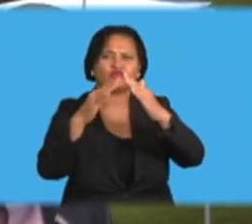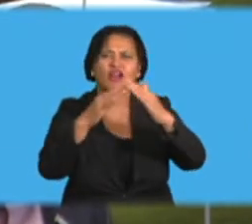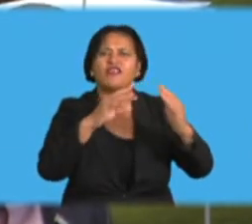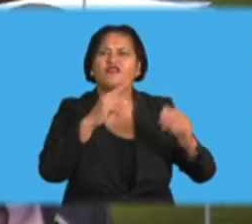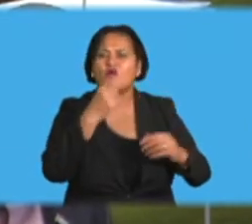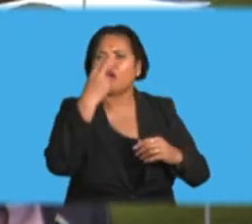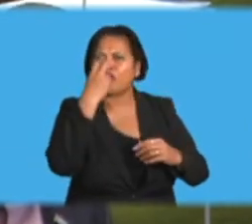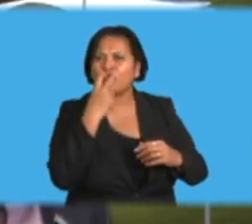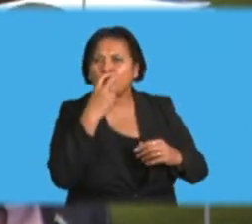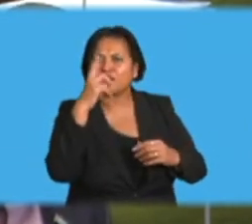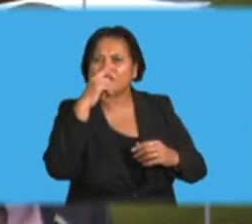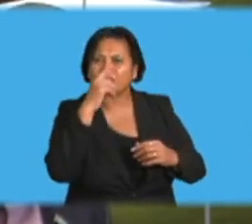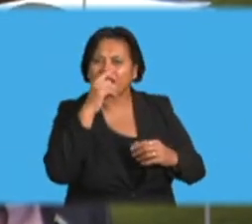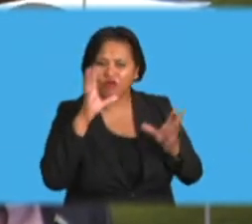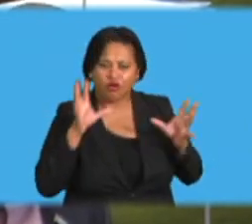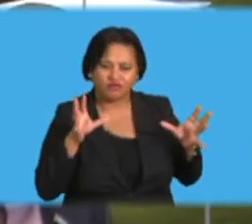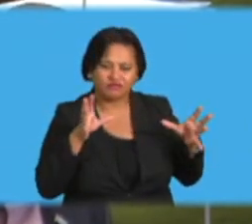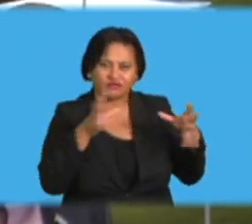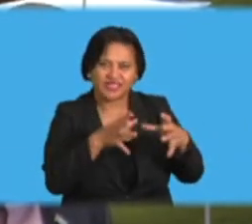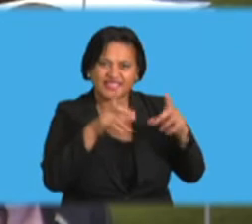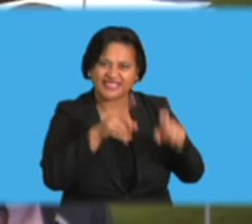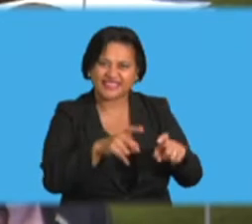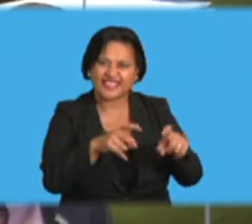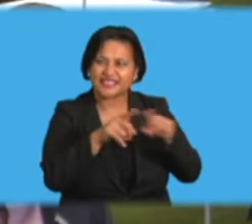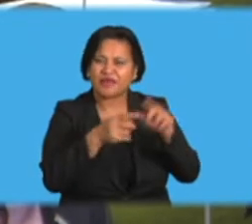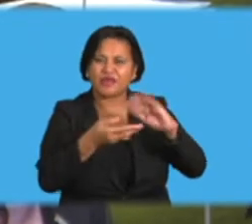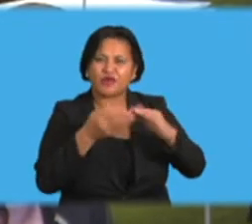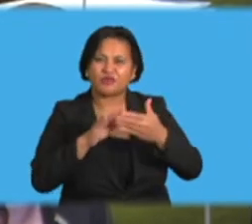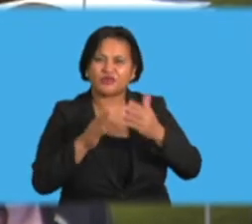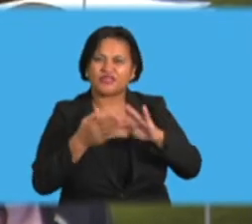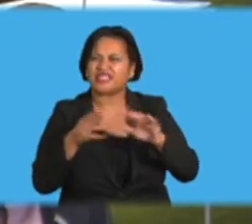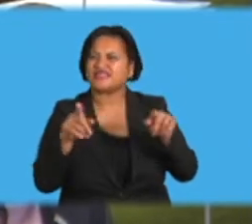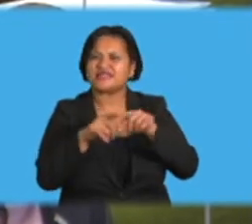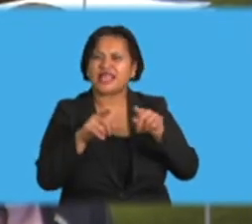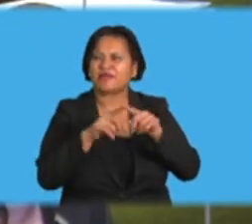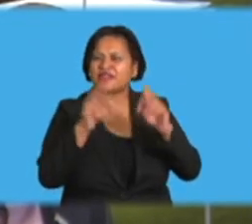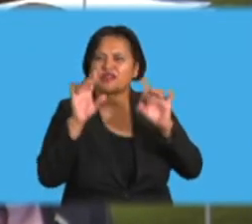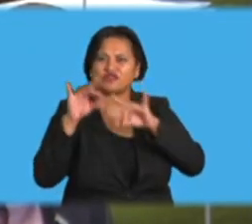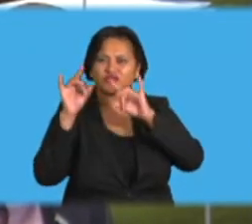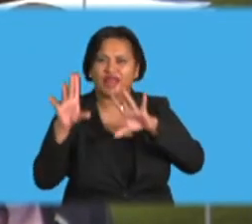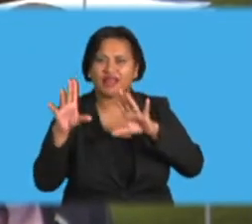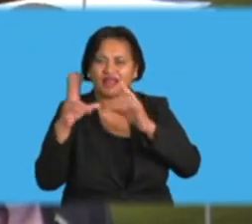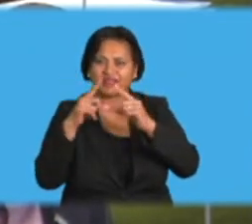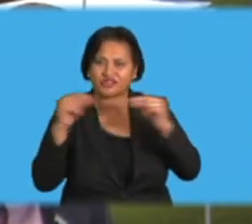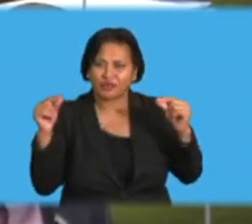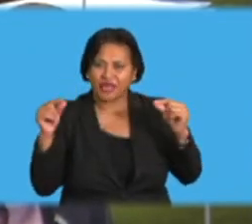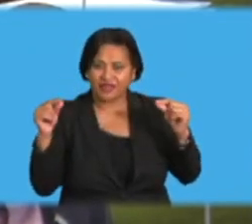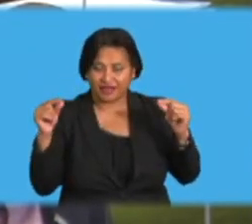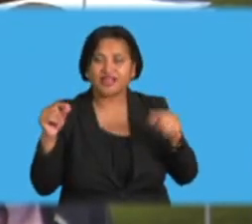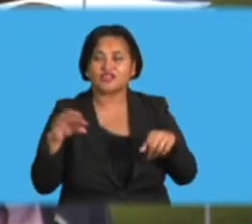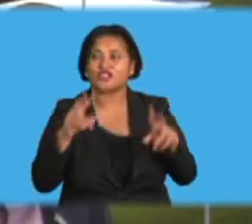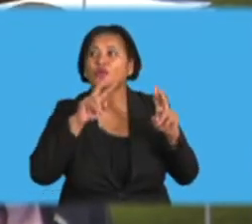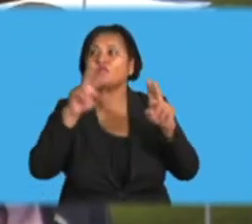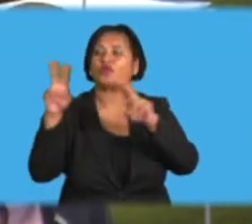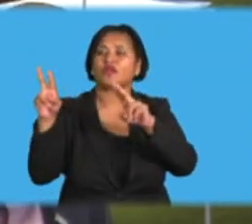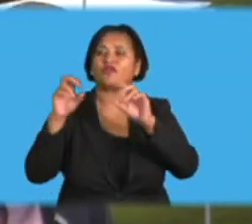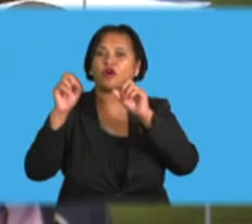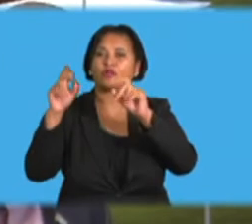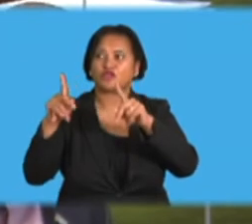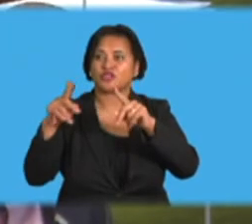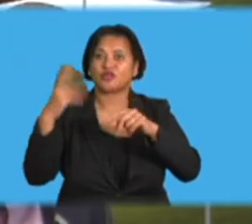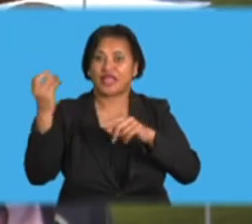the aging population in countries like Australia and Japan, where many of them are looking for opportunities in other countries that has modern-day